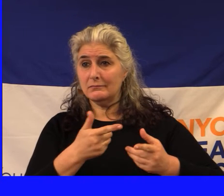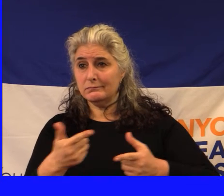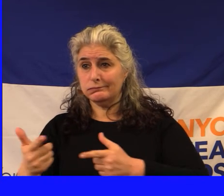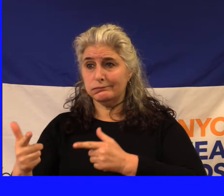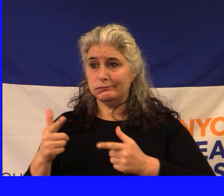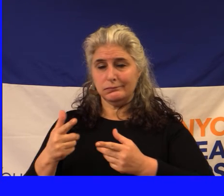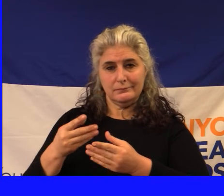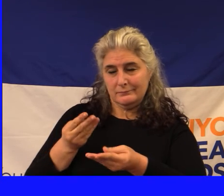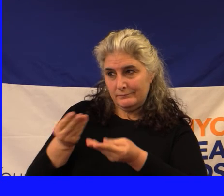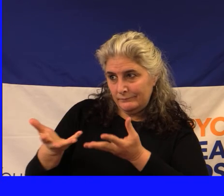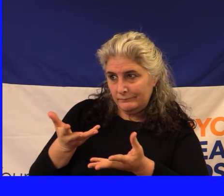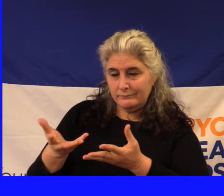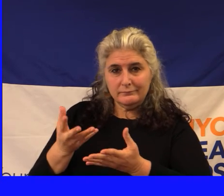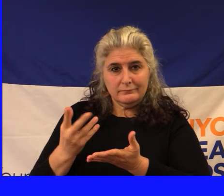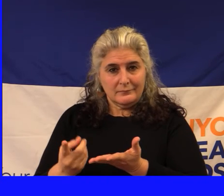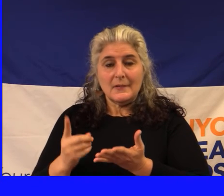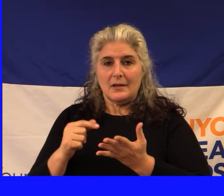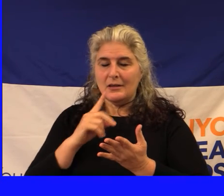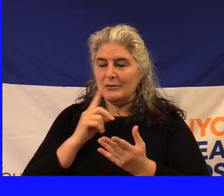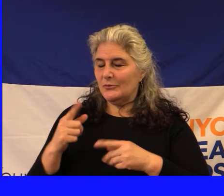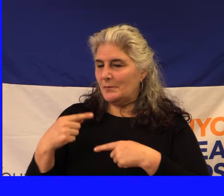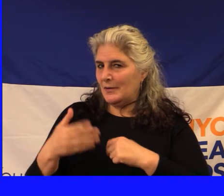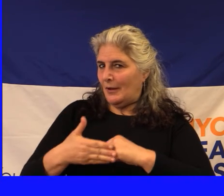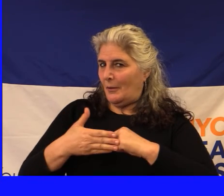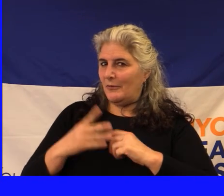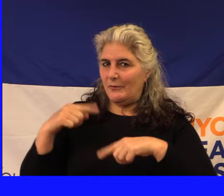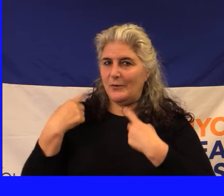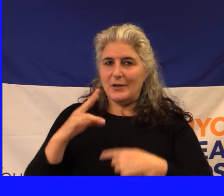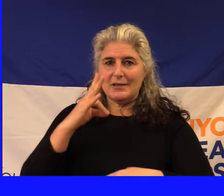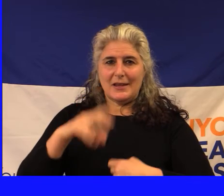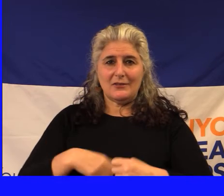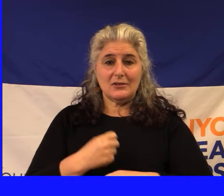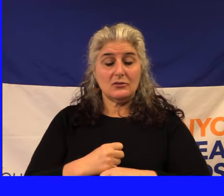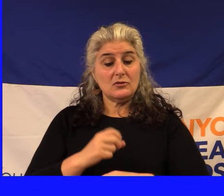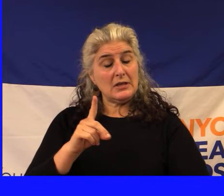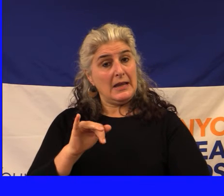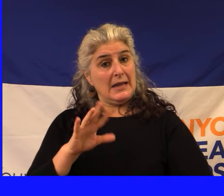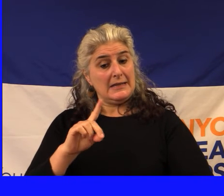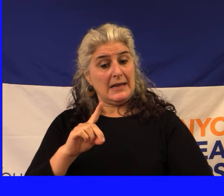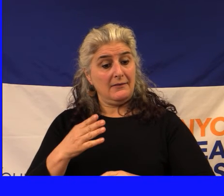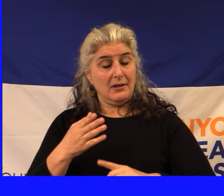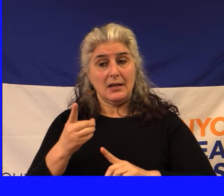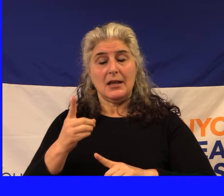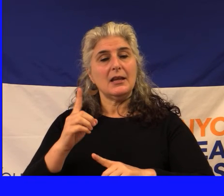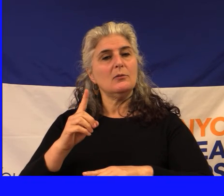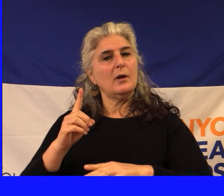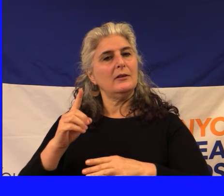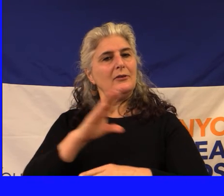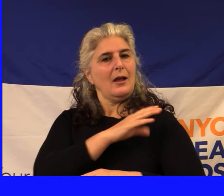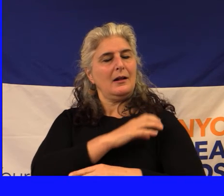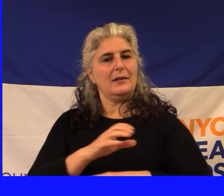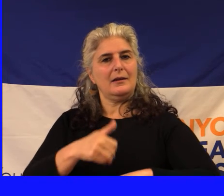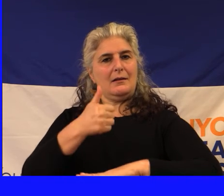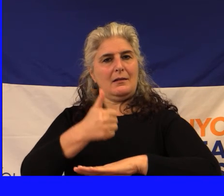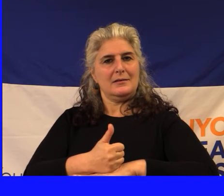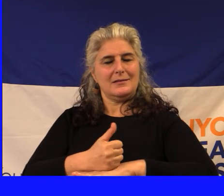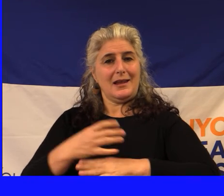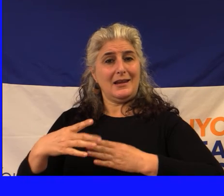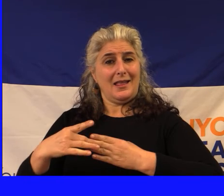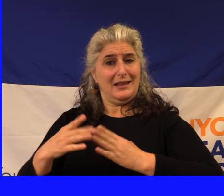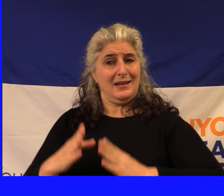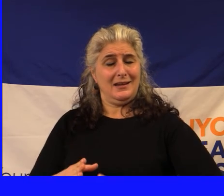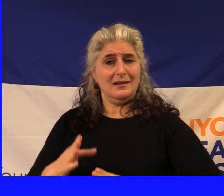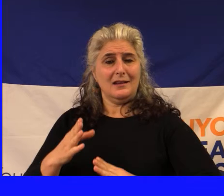years of the ACO. Now, David was a clinical site lead at King's before he became the CMO, so I think he